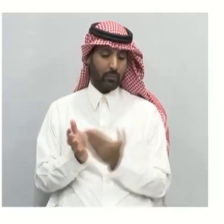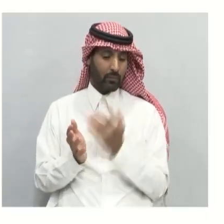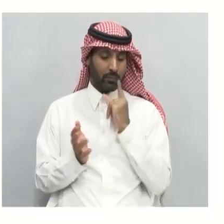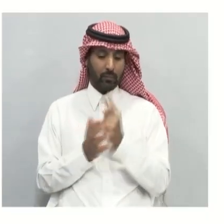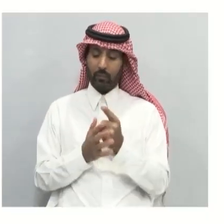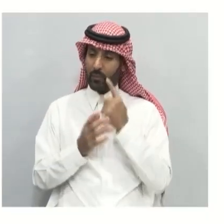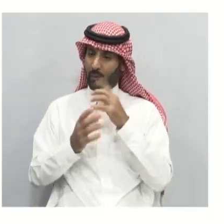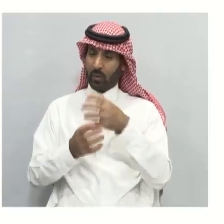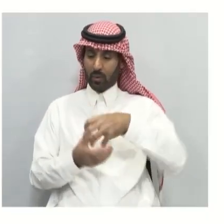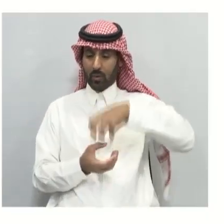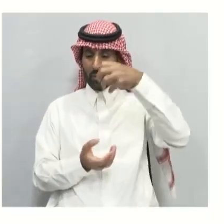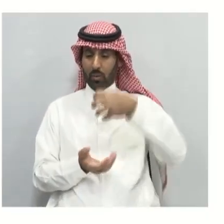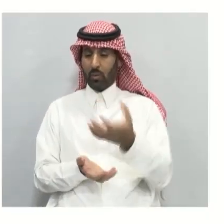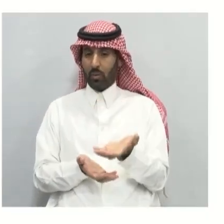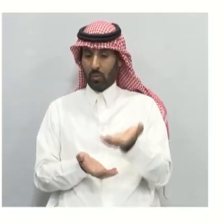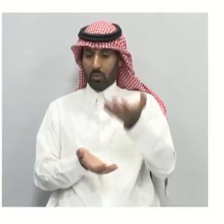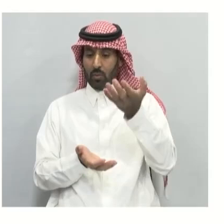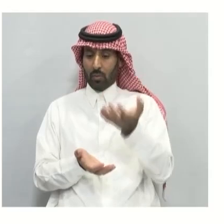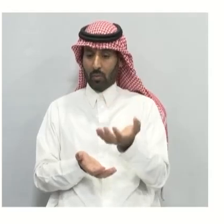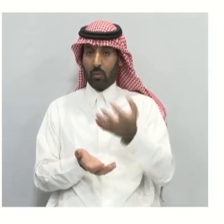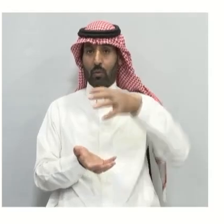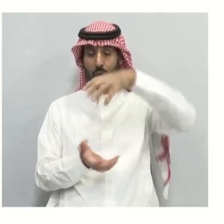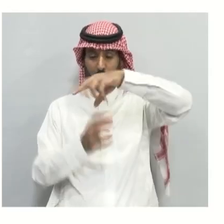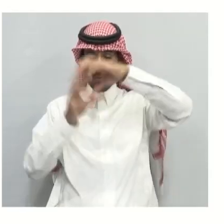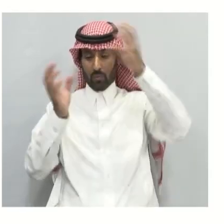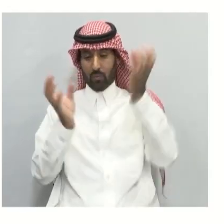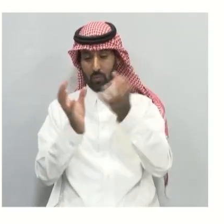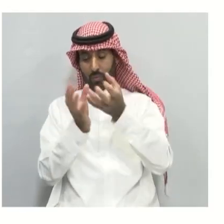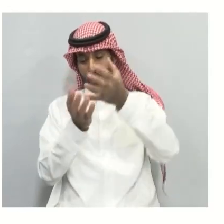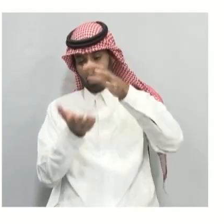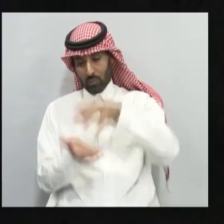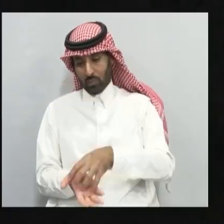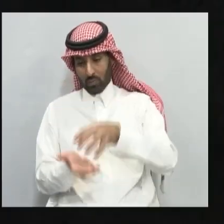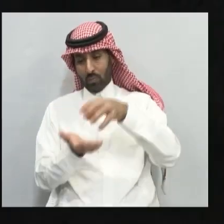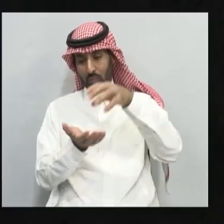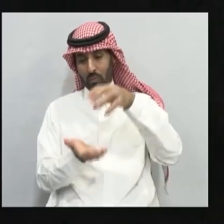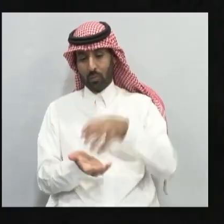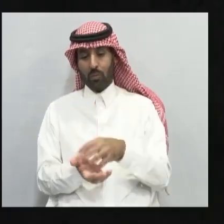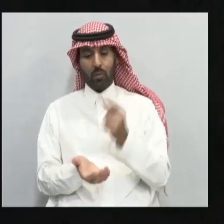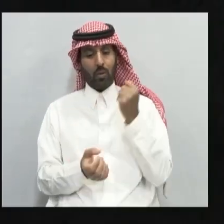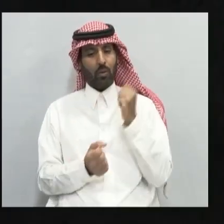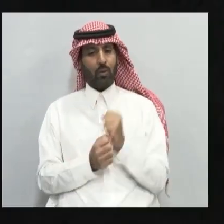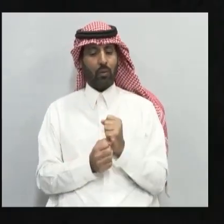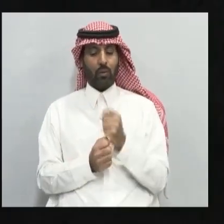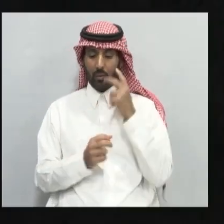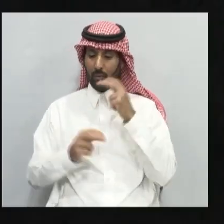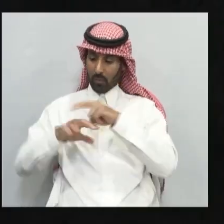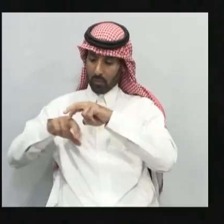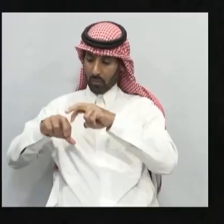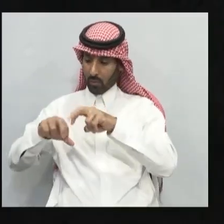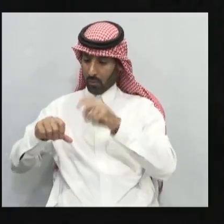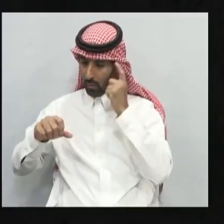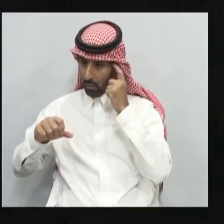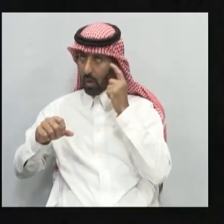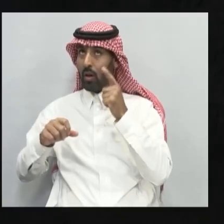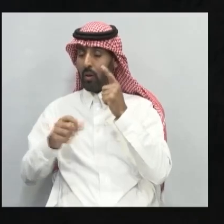about gravity? We're having gravity to the ground. We haven't made it. We found it or discovered